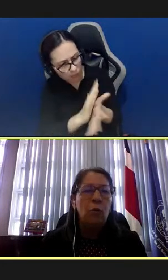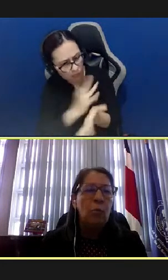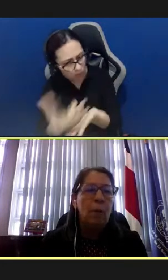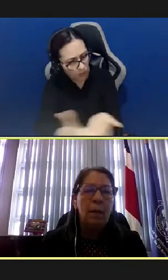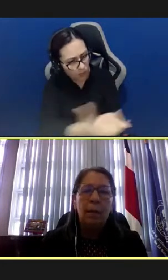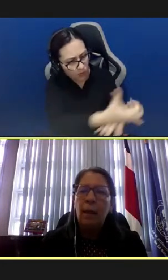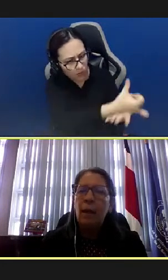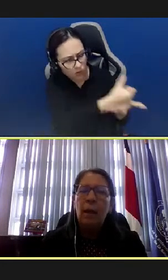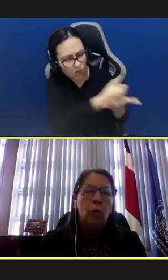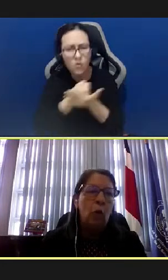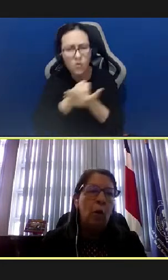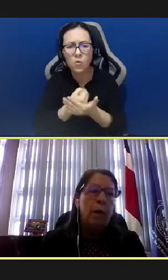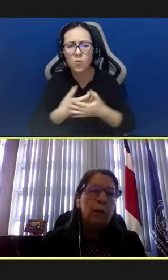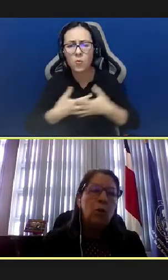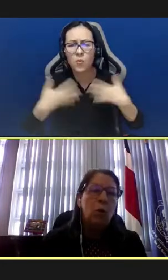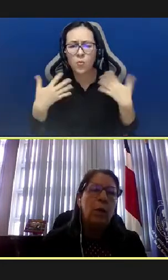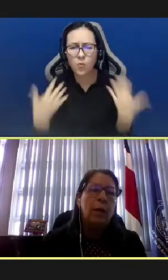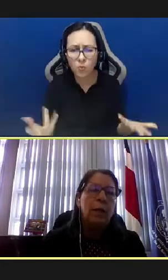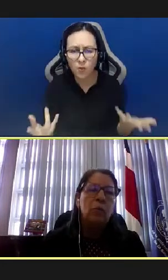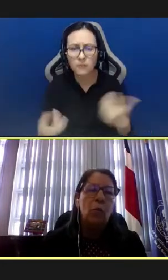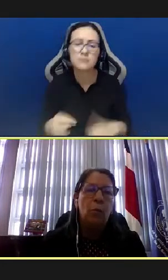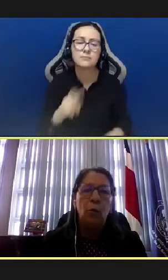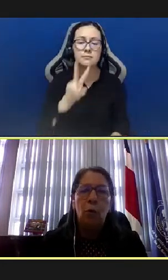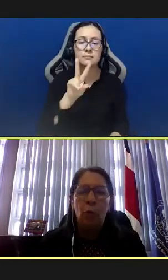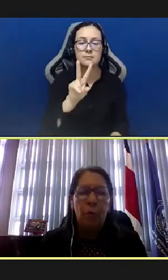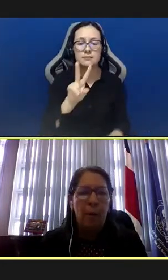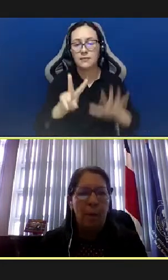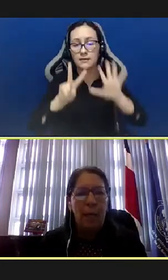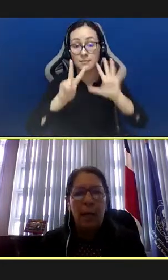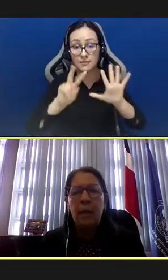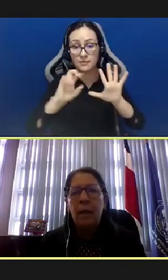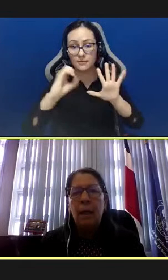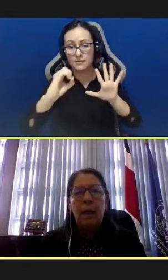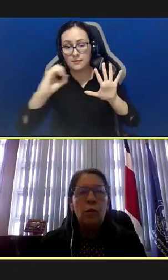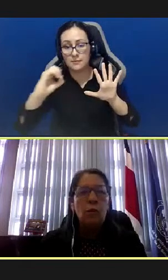we're seeing that on